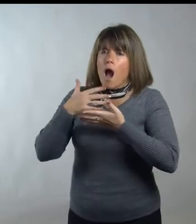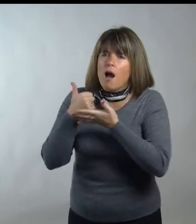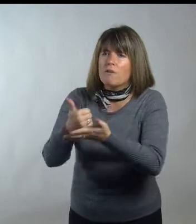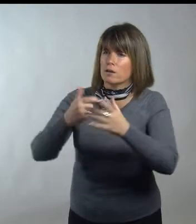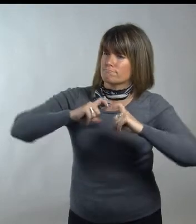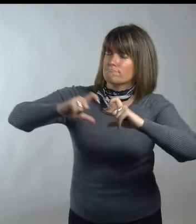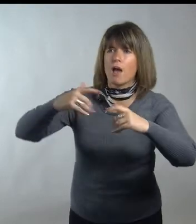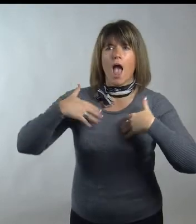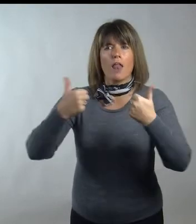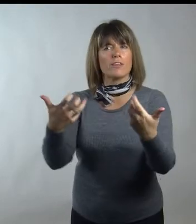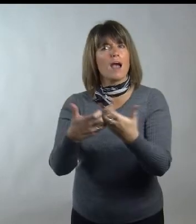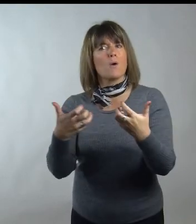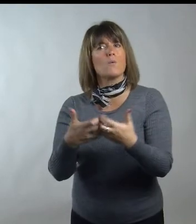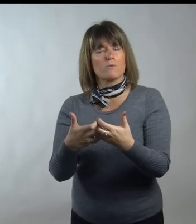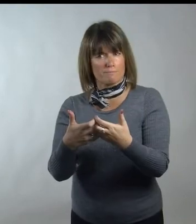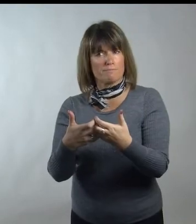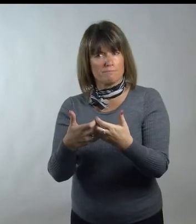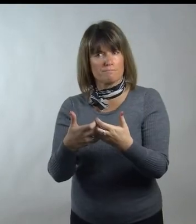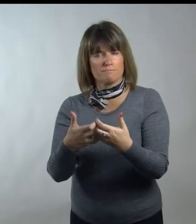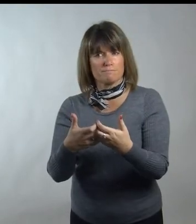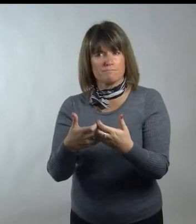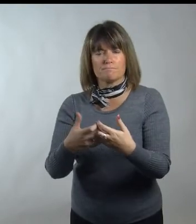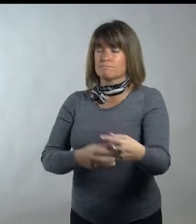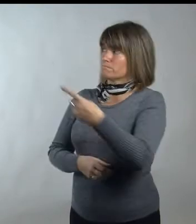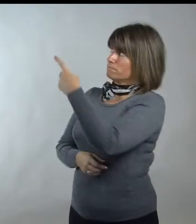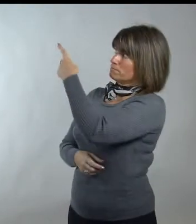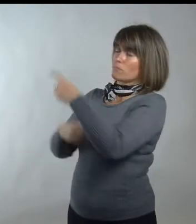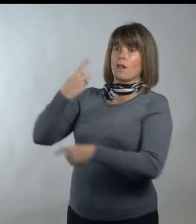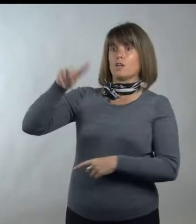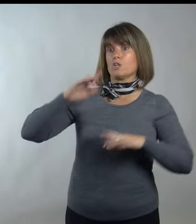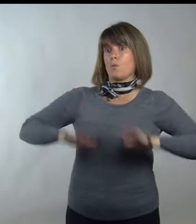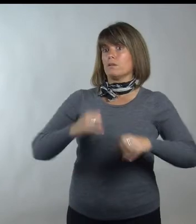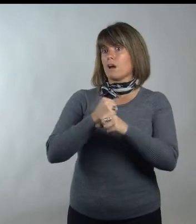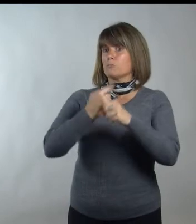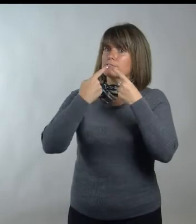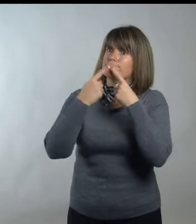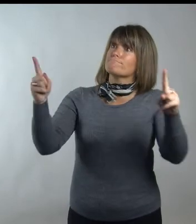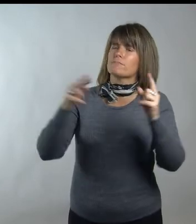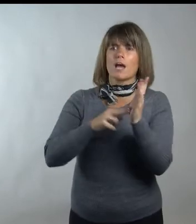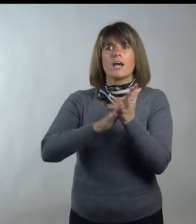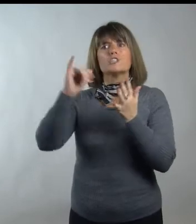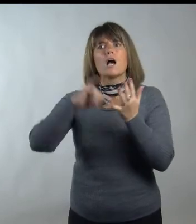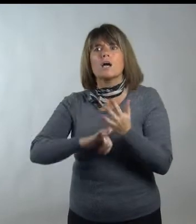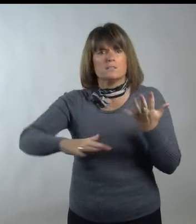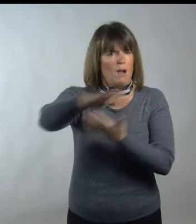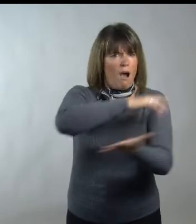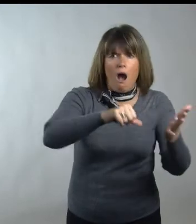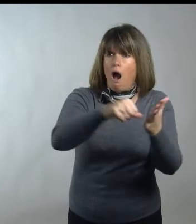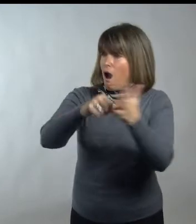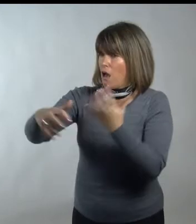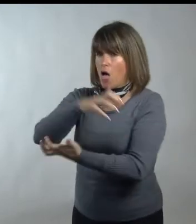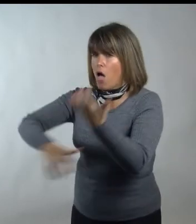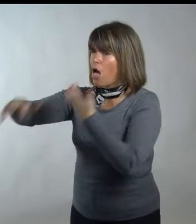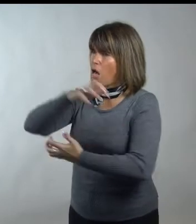community teams. We also provide advice on how to remain healthy. Last year, the Welsh Government said that the NHS was facing